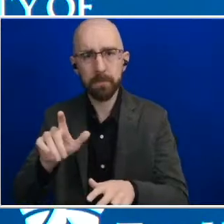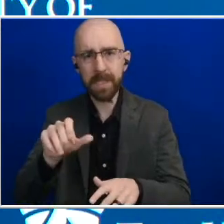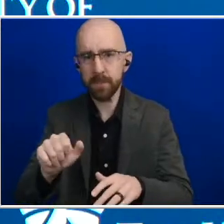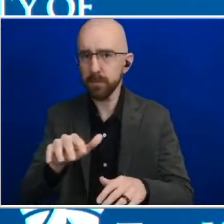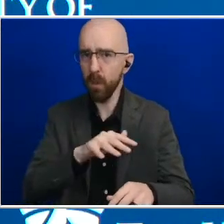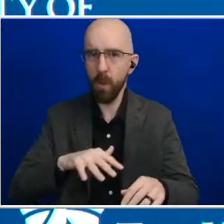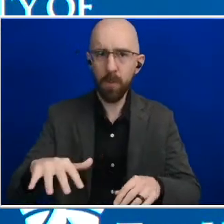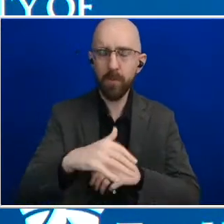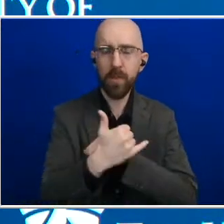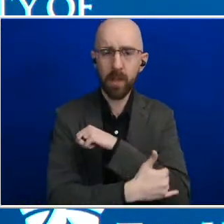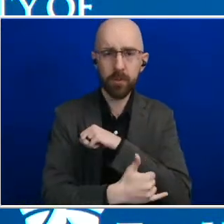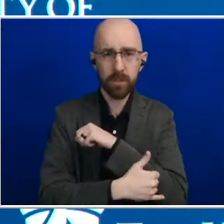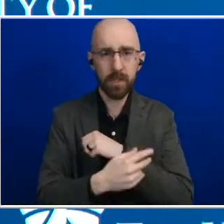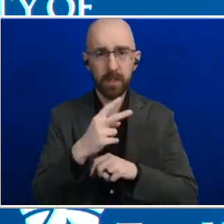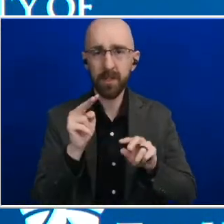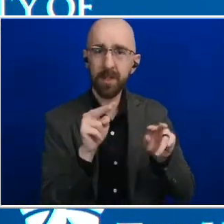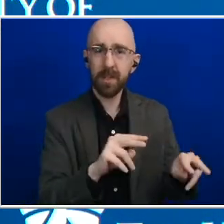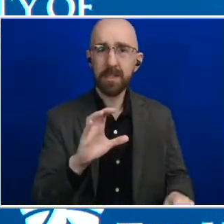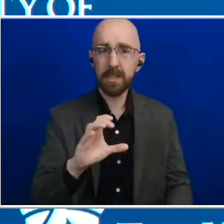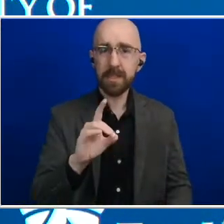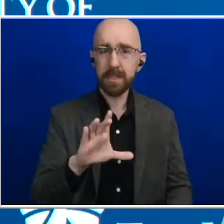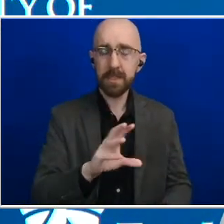CDC website on